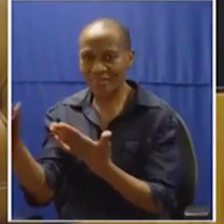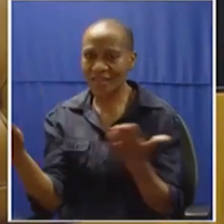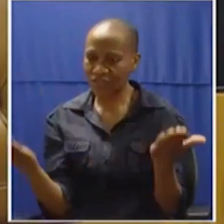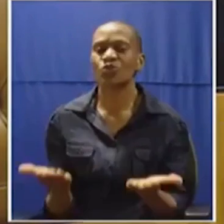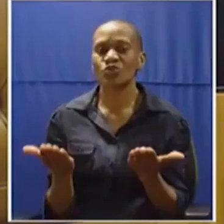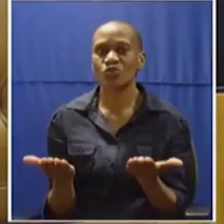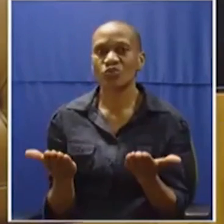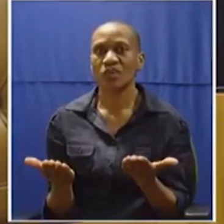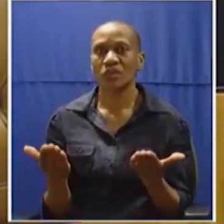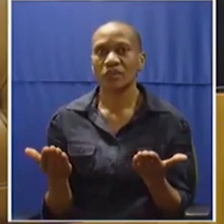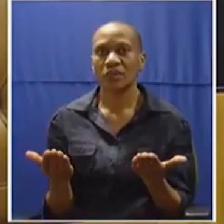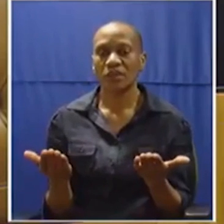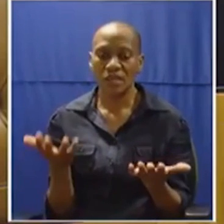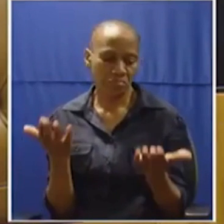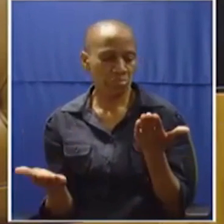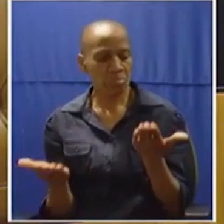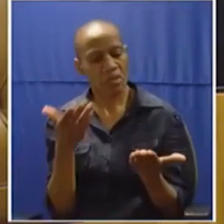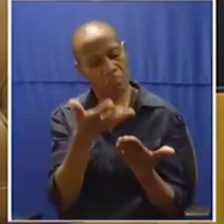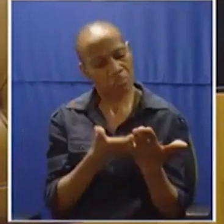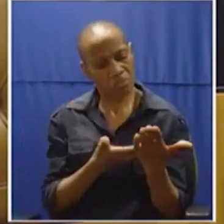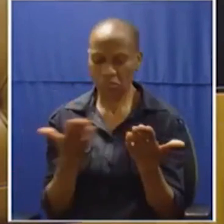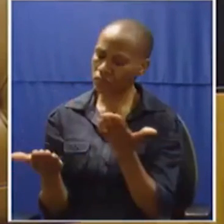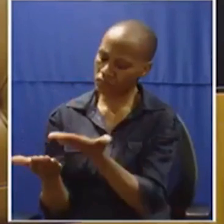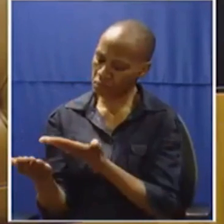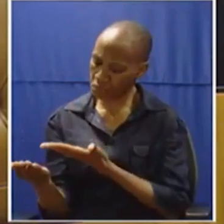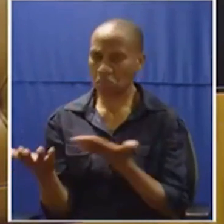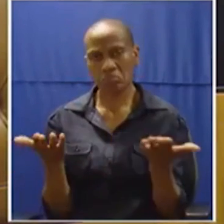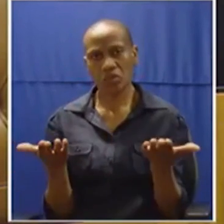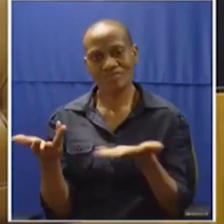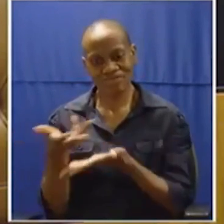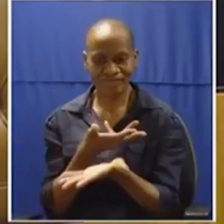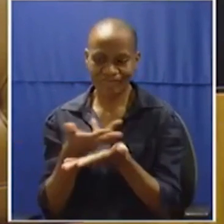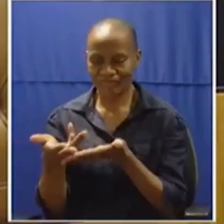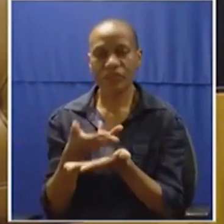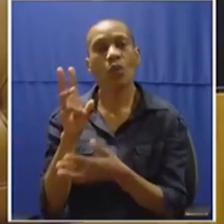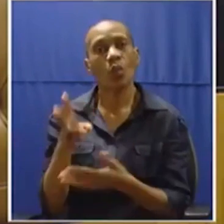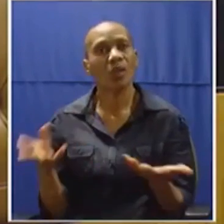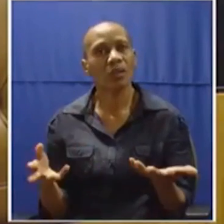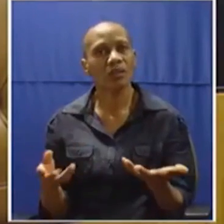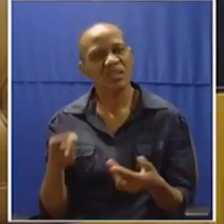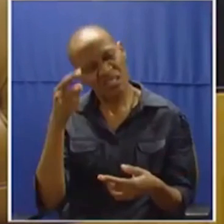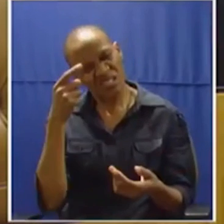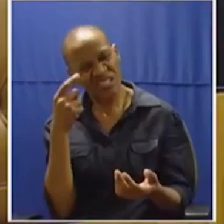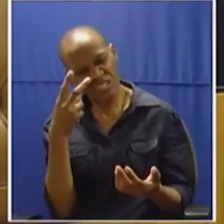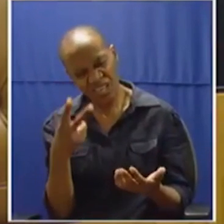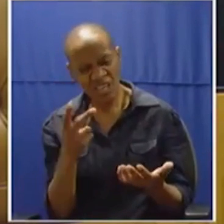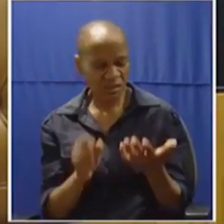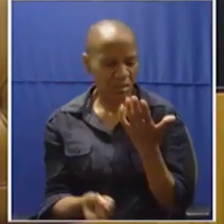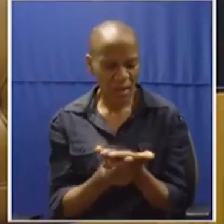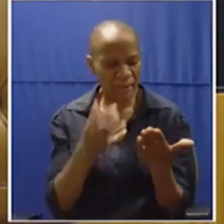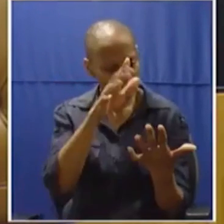we've reconciled our lists and indicated as to what has happened to each of the cases so